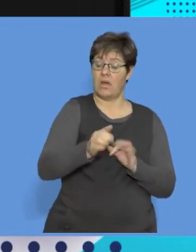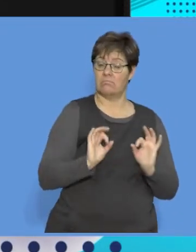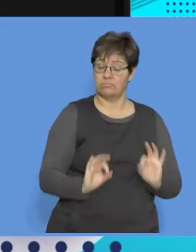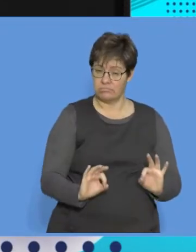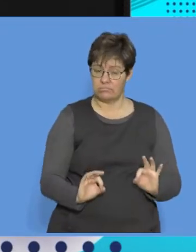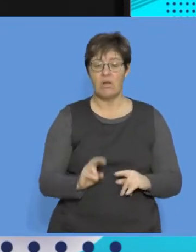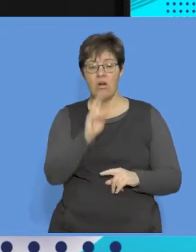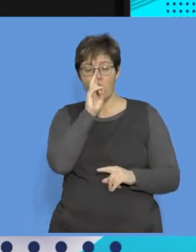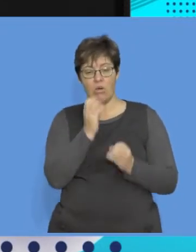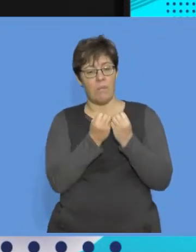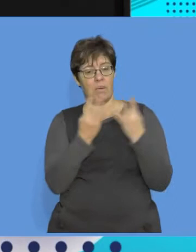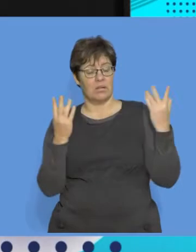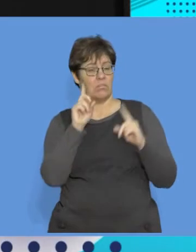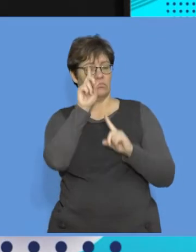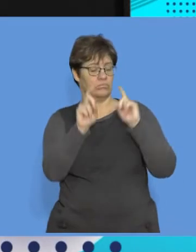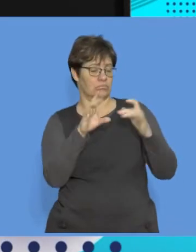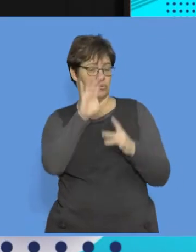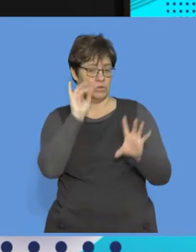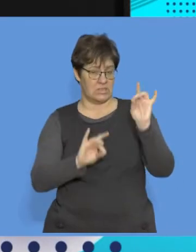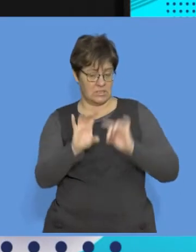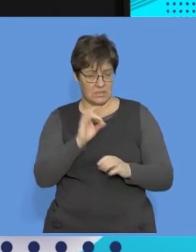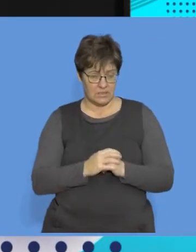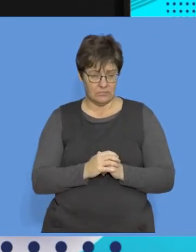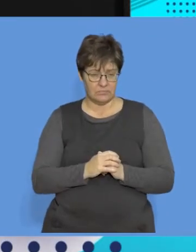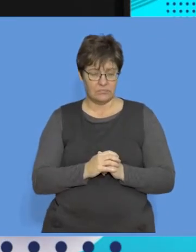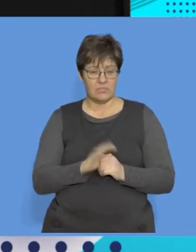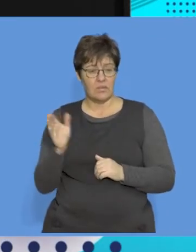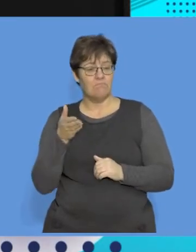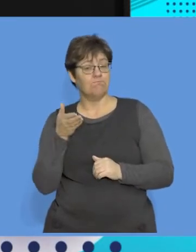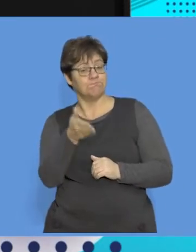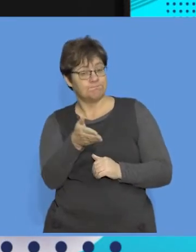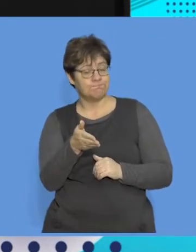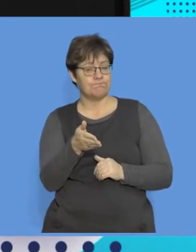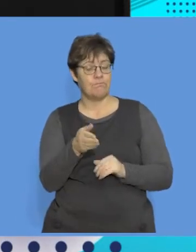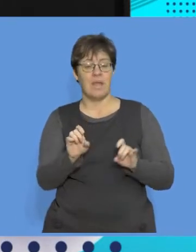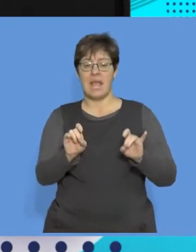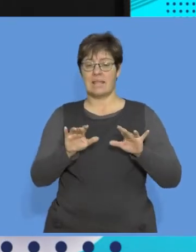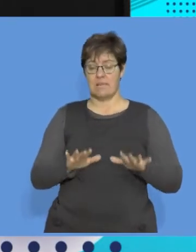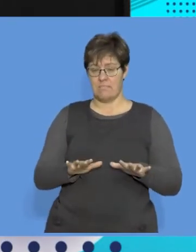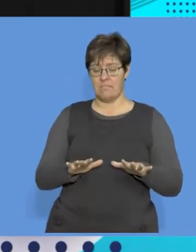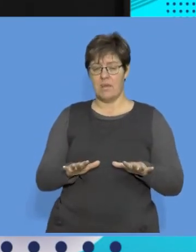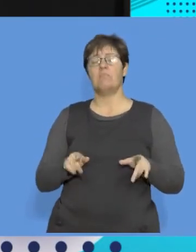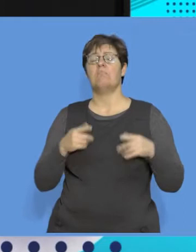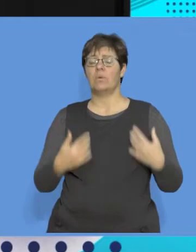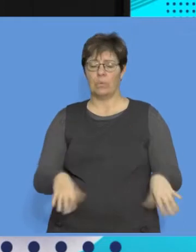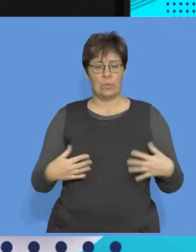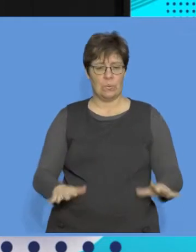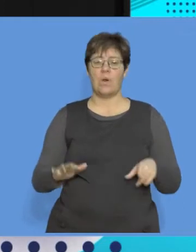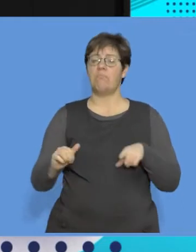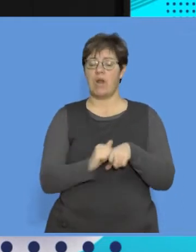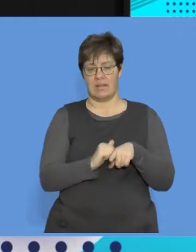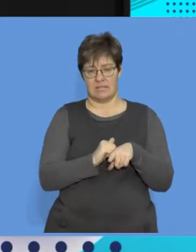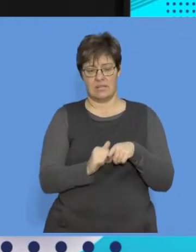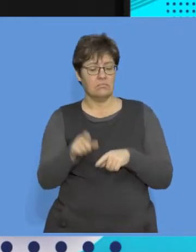some multiple choice questions. Multiple choice questions are there in the exam, but they are very good for practicing